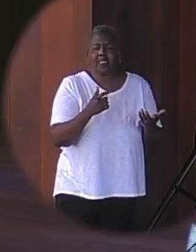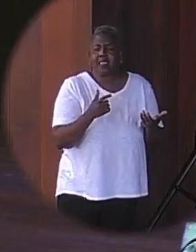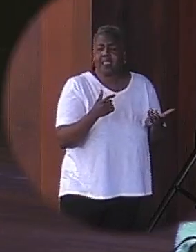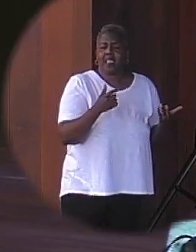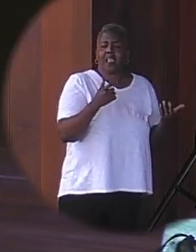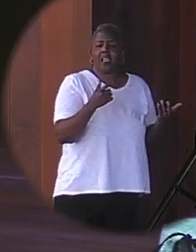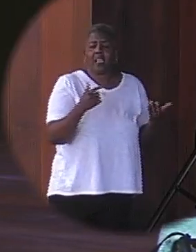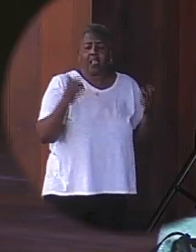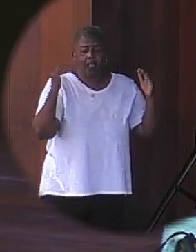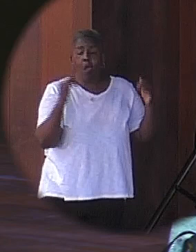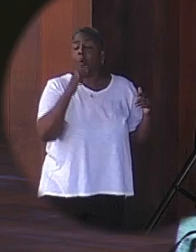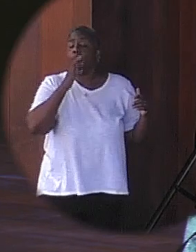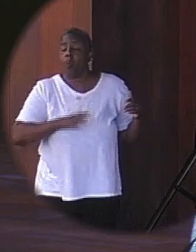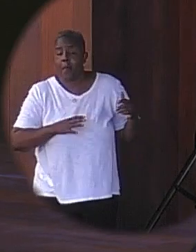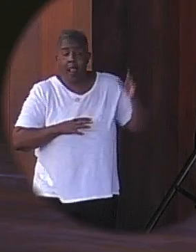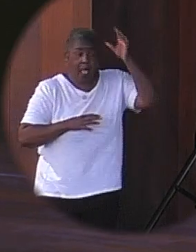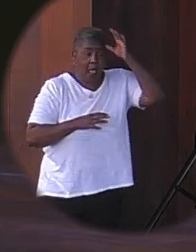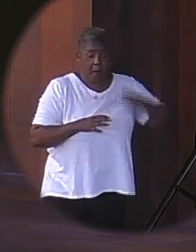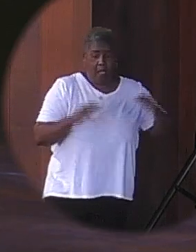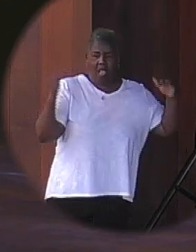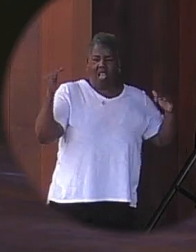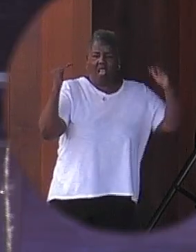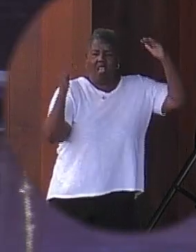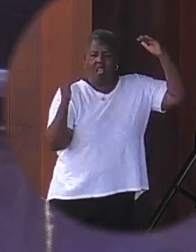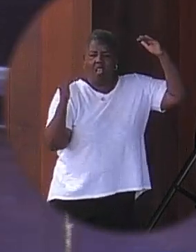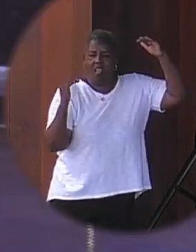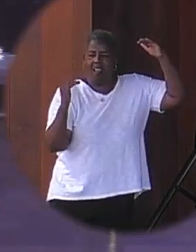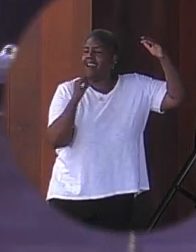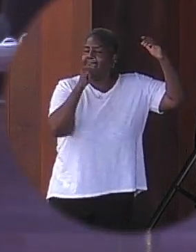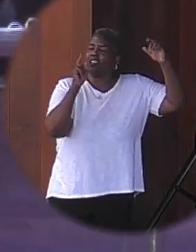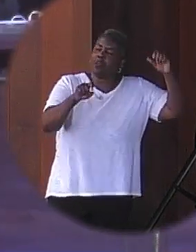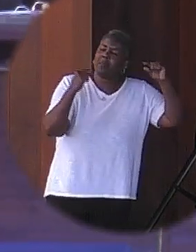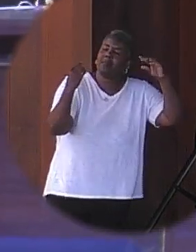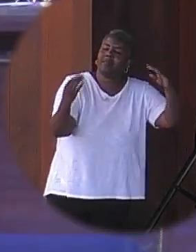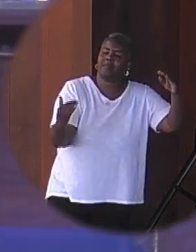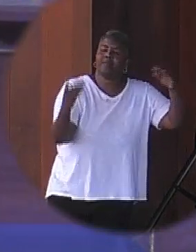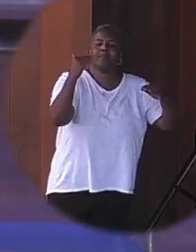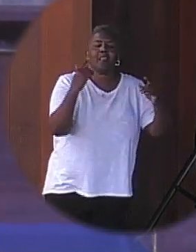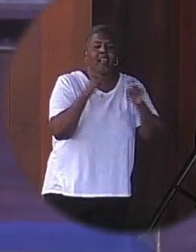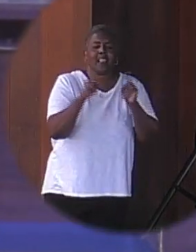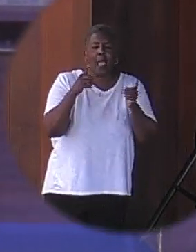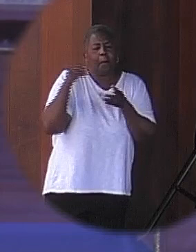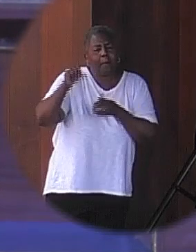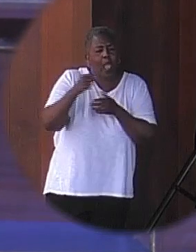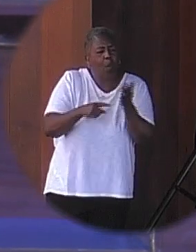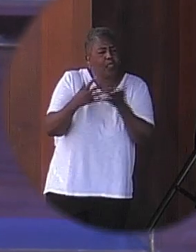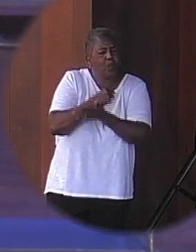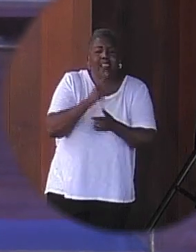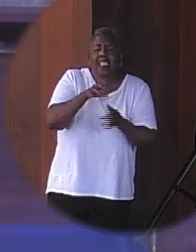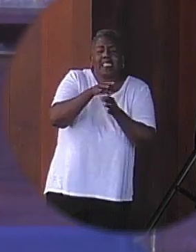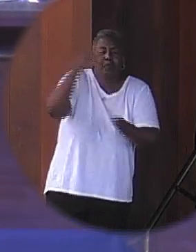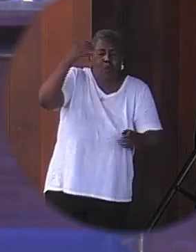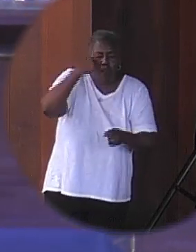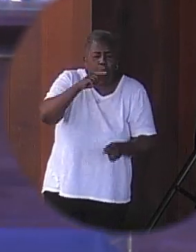the playing field is still tilted against sisters being able to fight equally and getting paid what they deserve. It is a